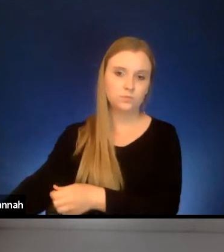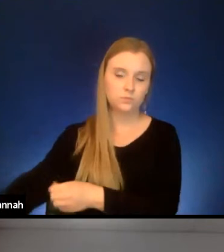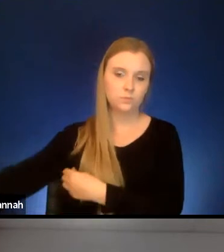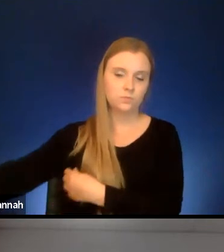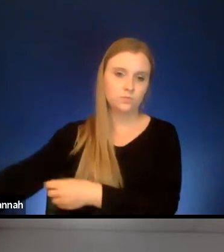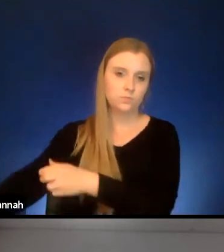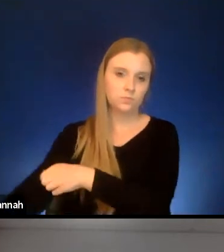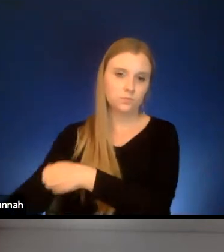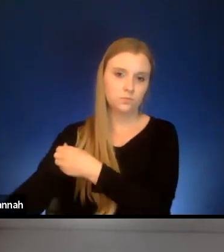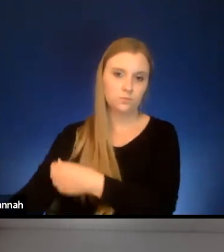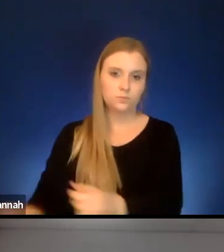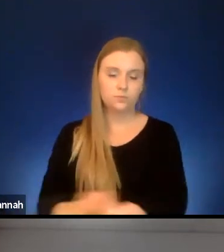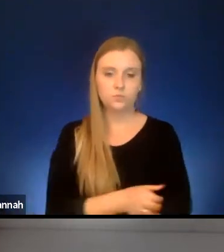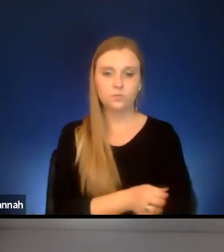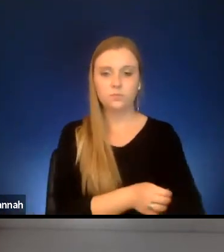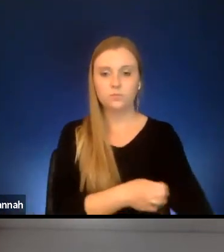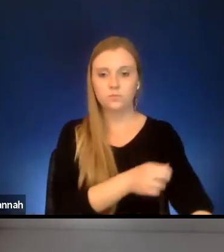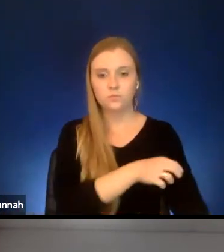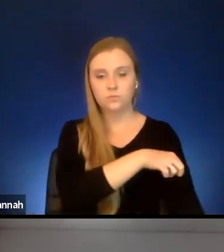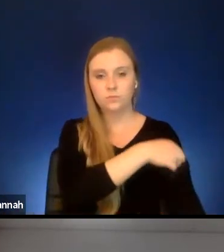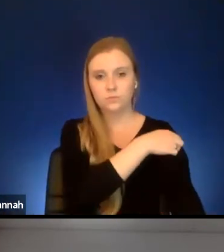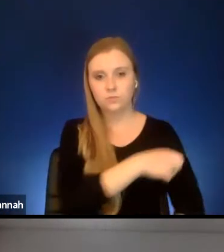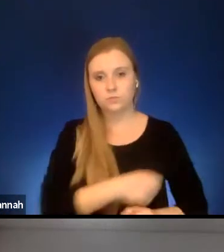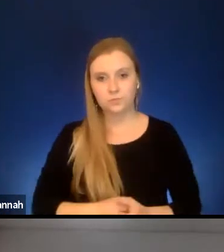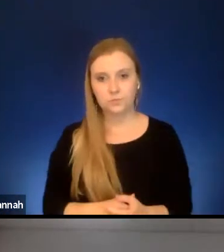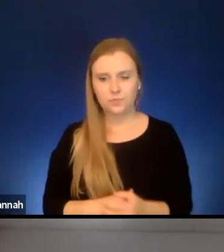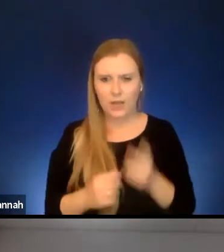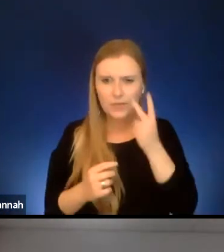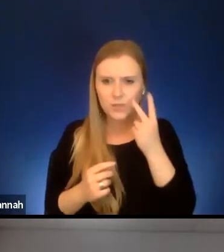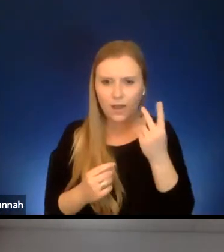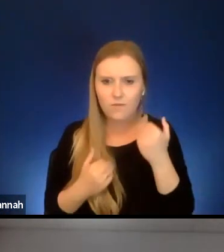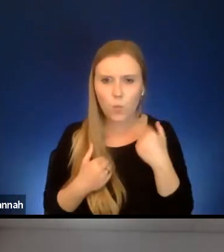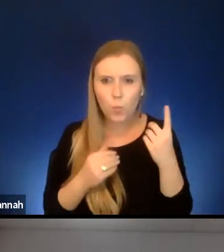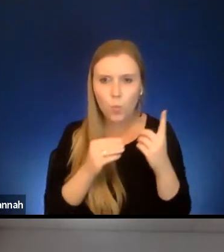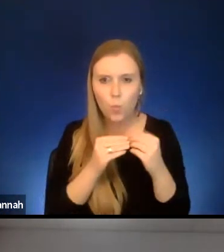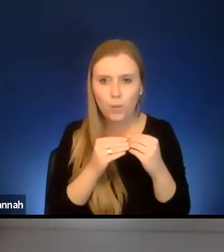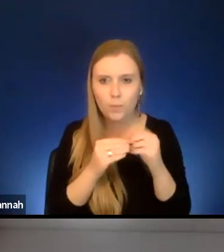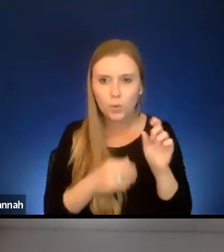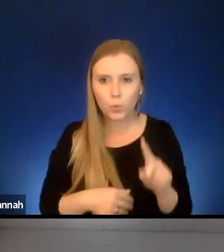So for everyone in the chat, and I do see that we have one more question here. Oh yeah.